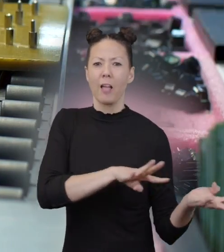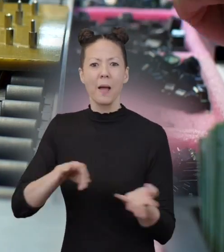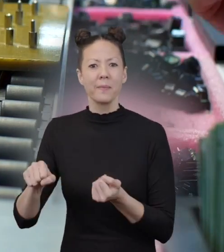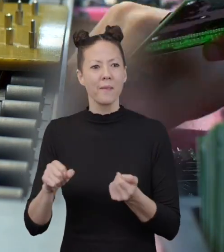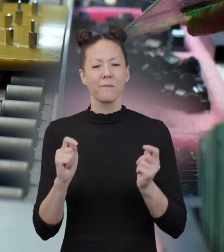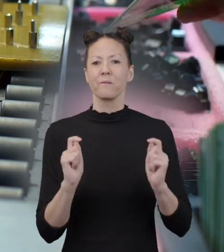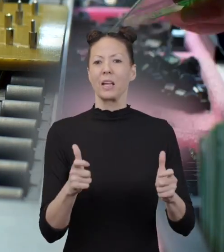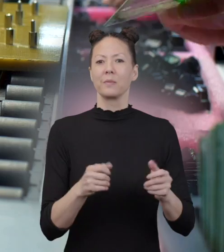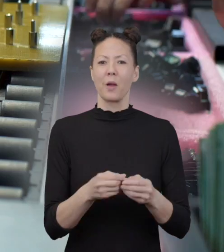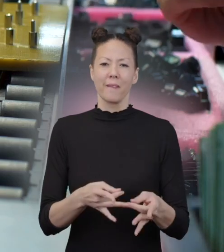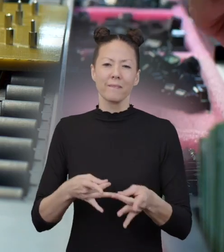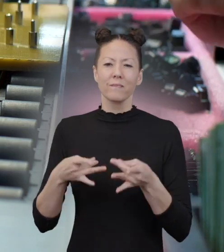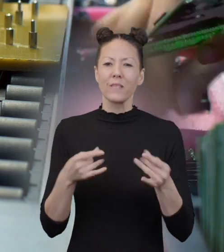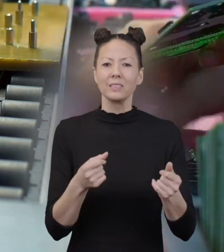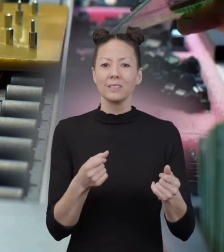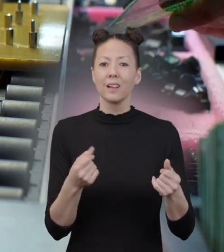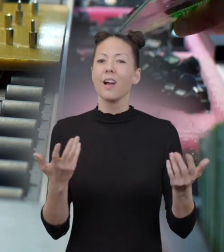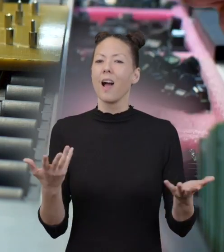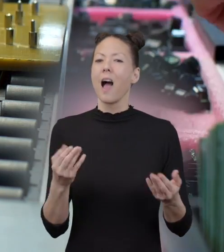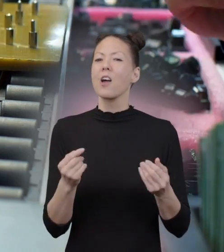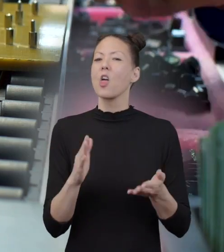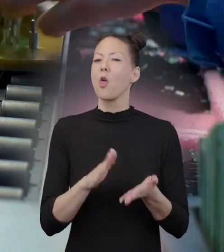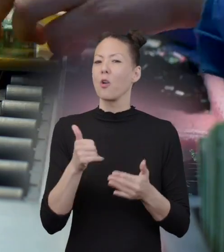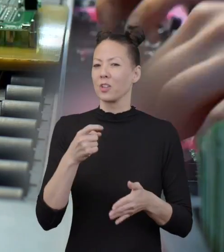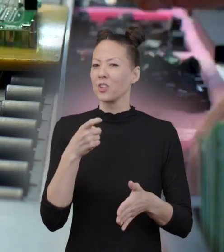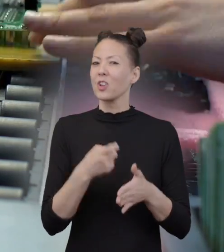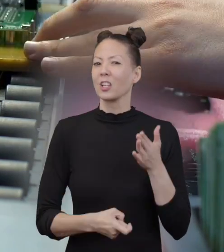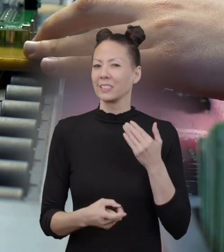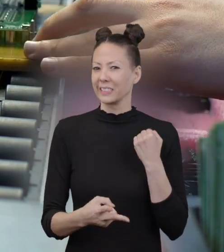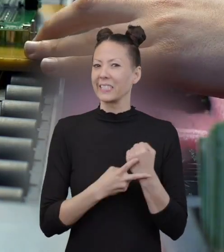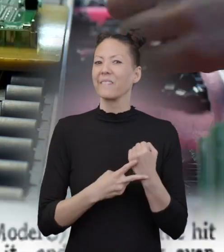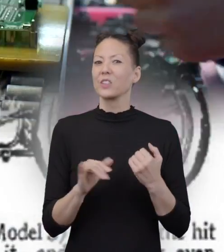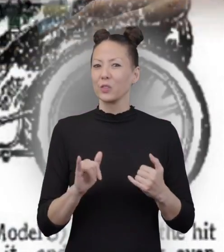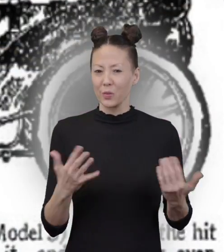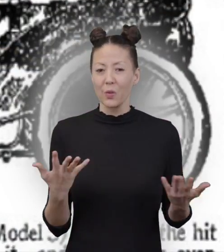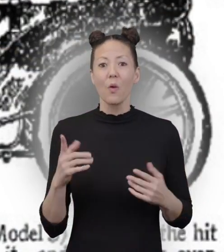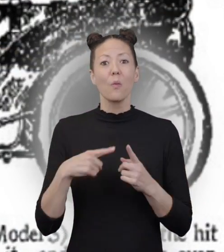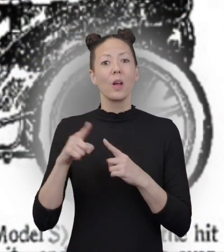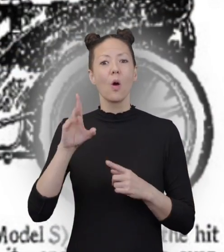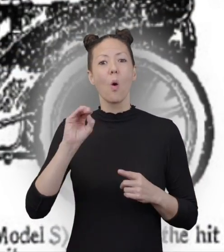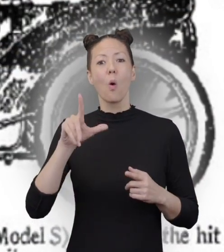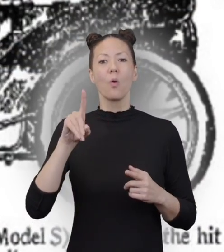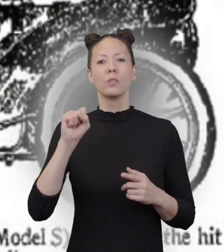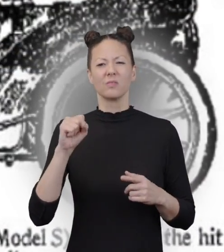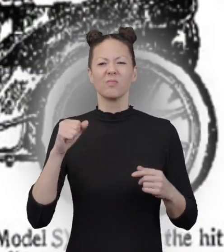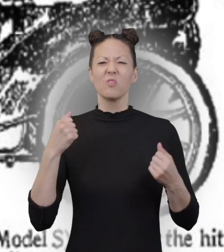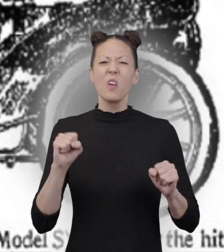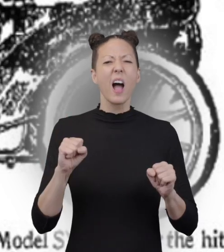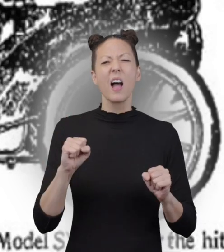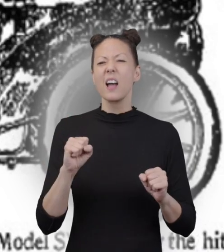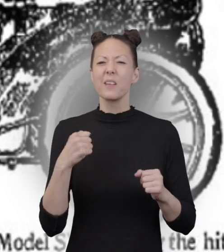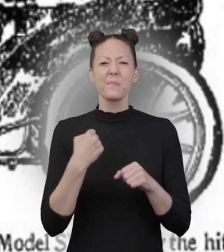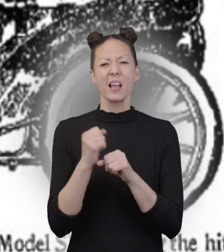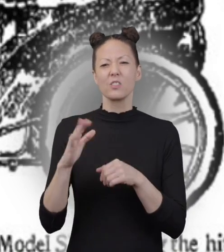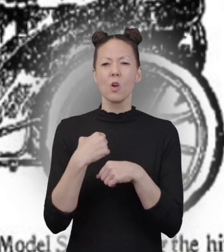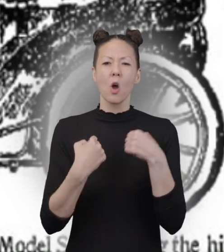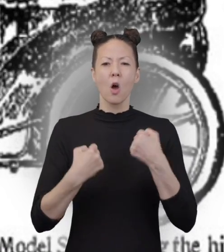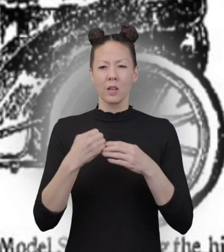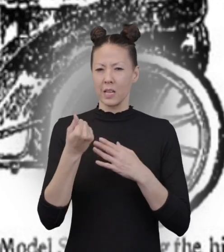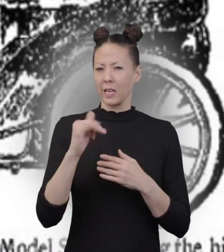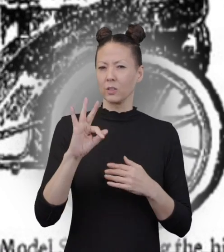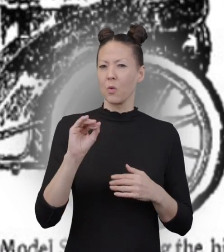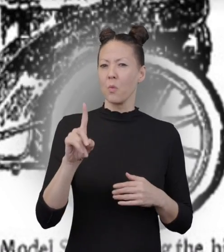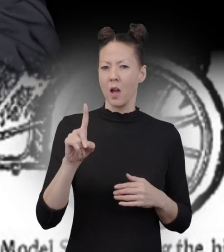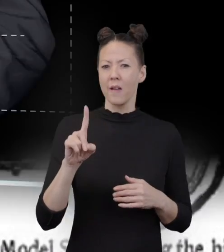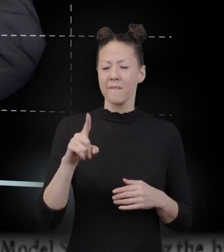more efficiently, not to mention at a lower cost. When Olds tried this to make his cars in 1901,